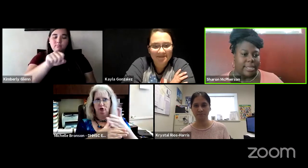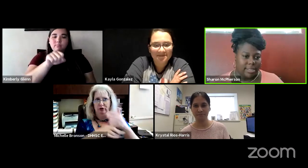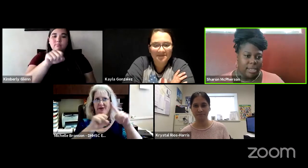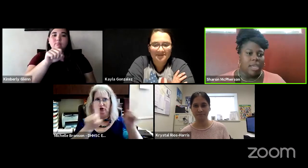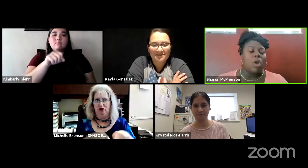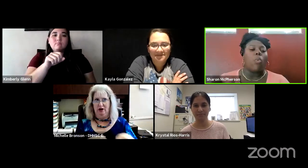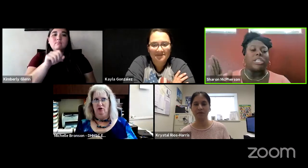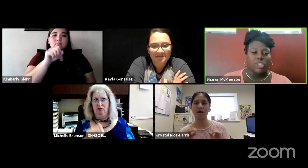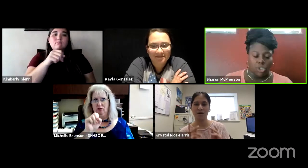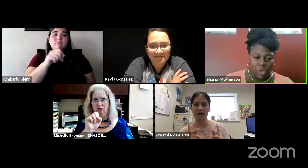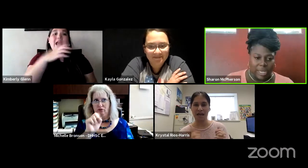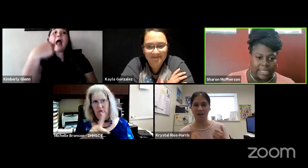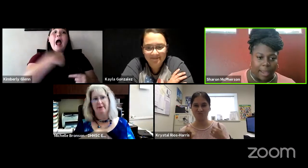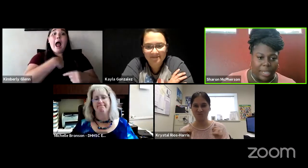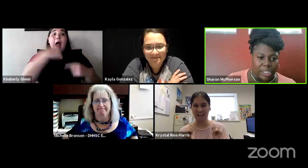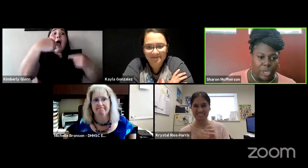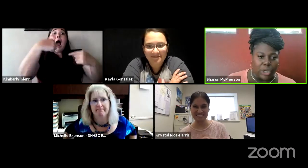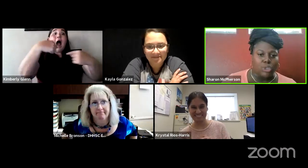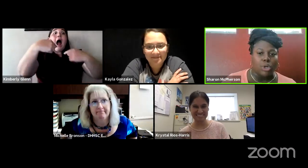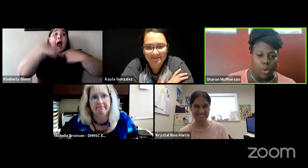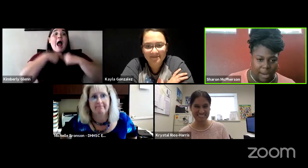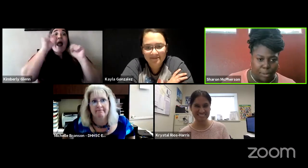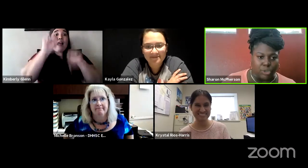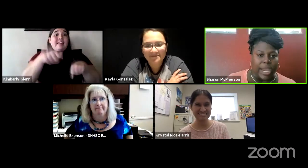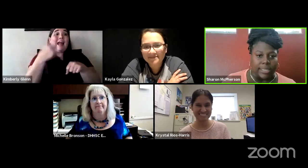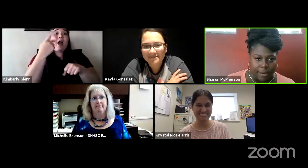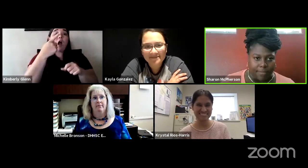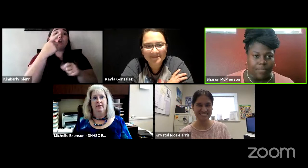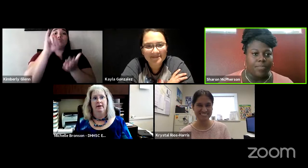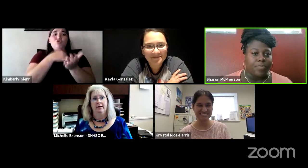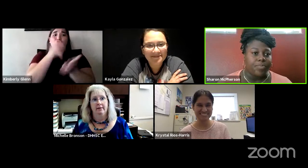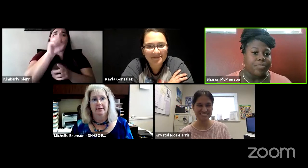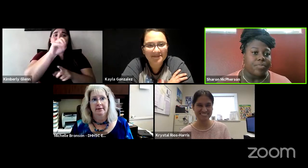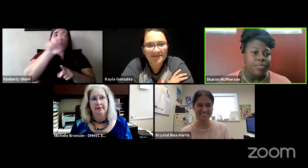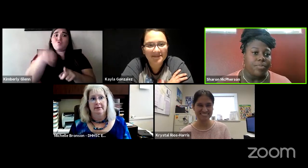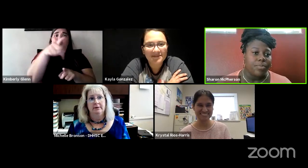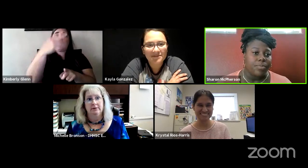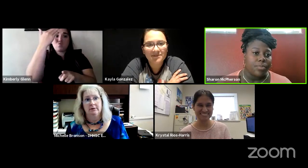is correct. Once the screen has stopped being shared, you will go ahead and put your hands up.